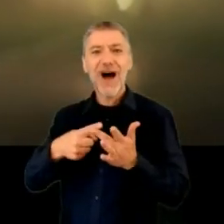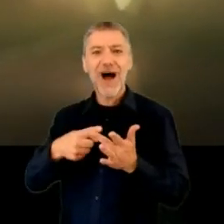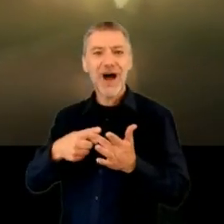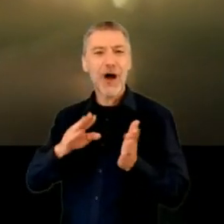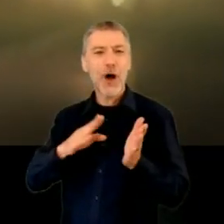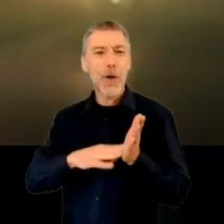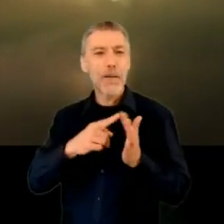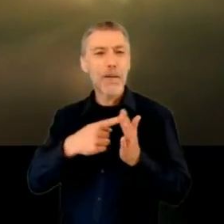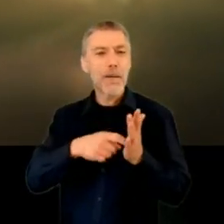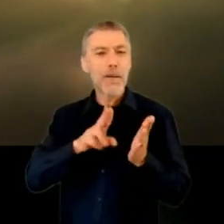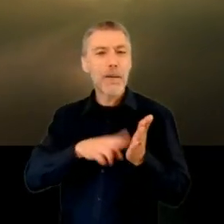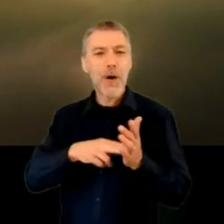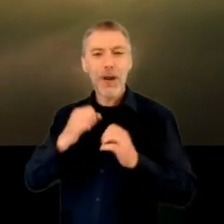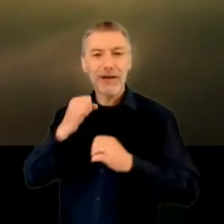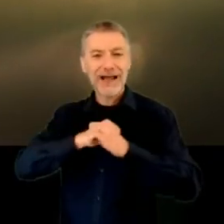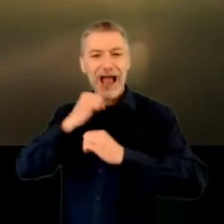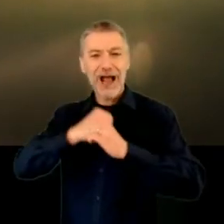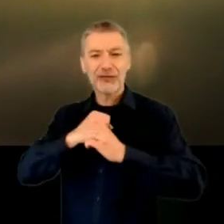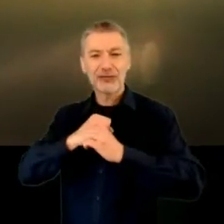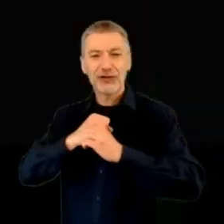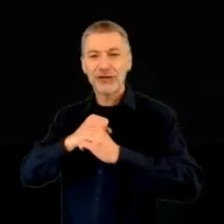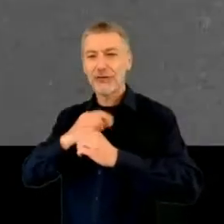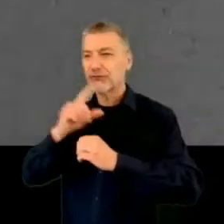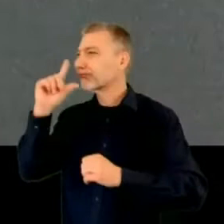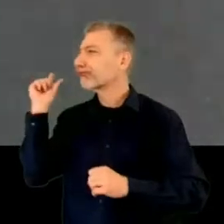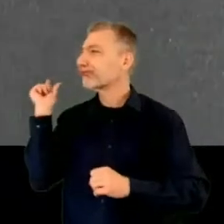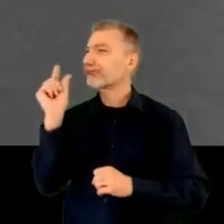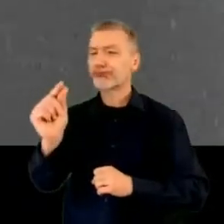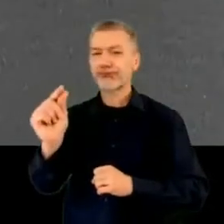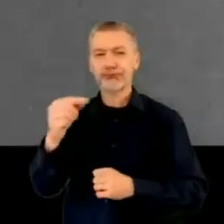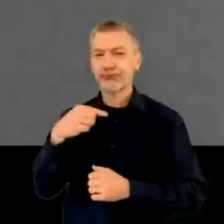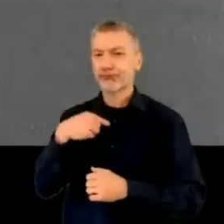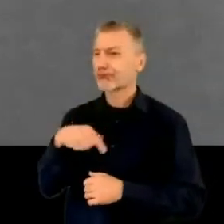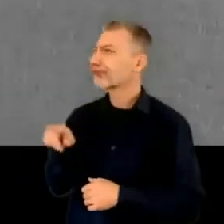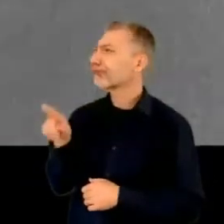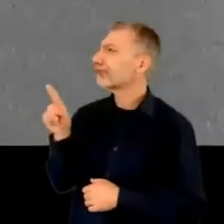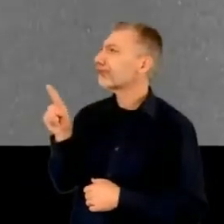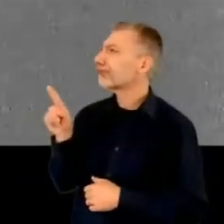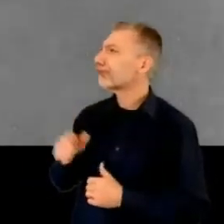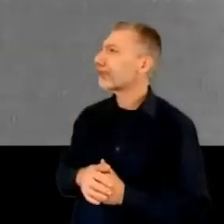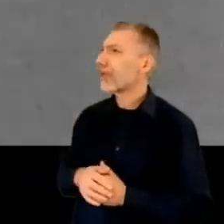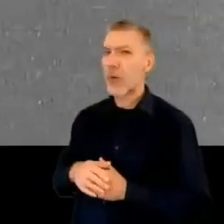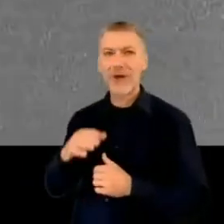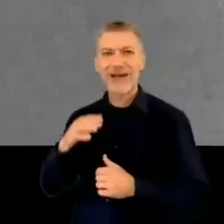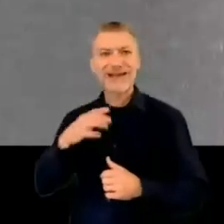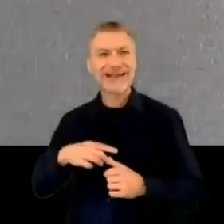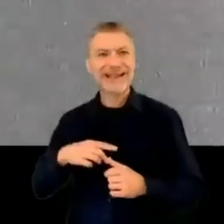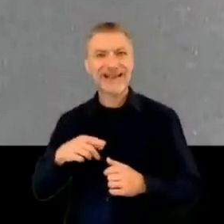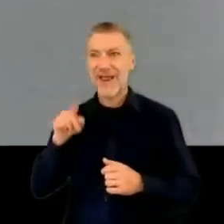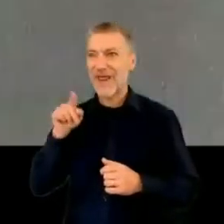heritage to a point where Rolls-Royce invested in the R engine, pioneering an engine to break airspeed records.